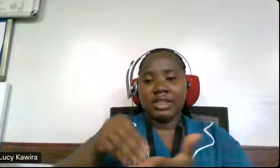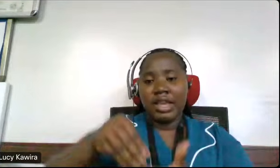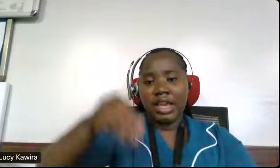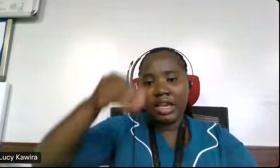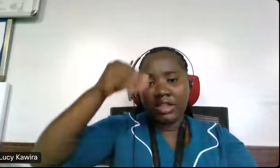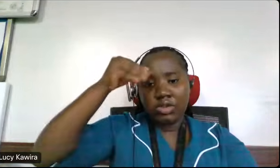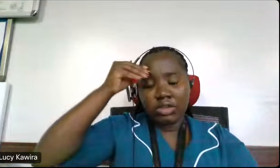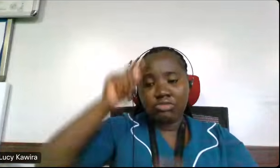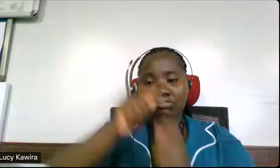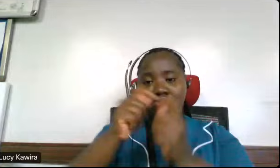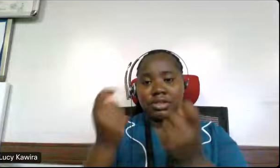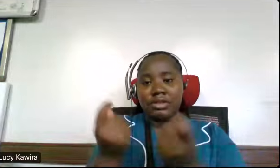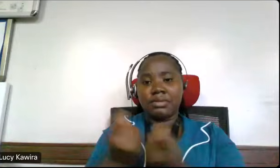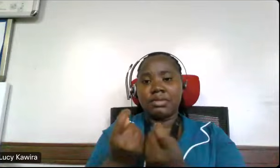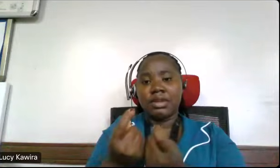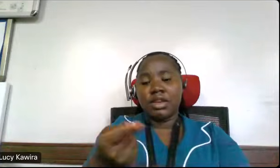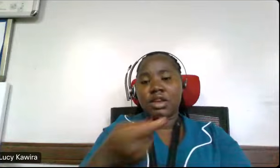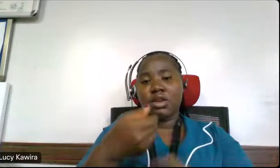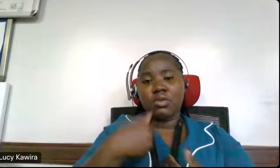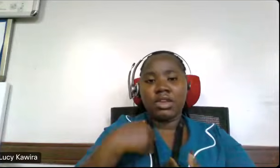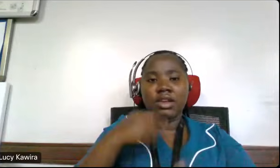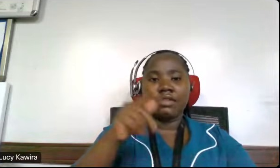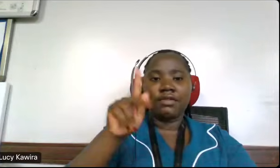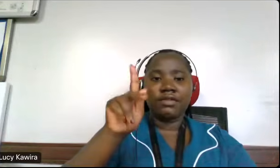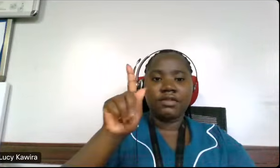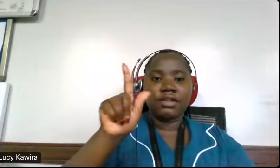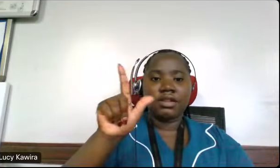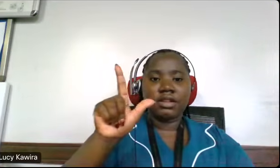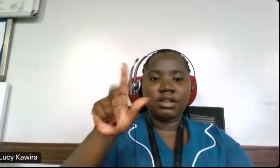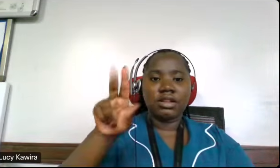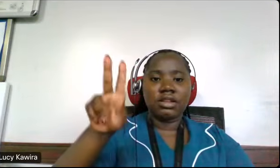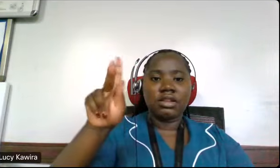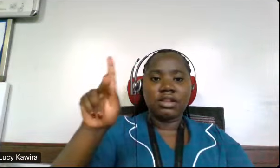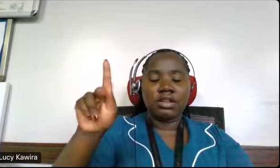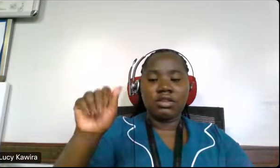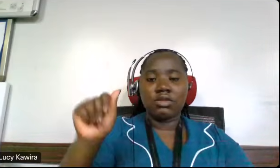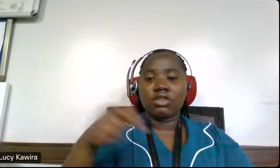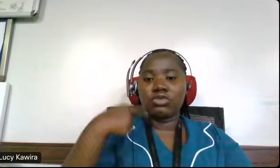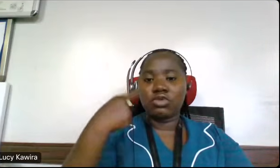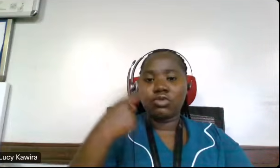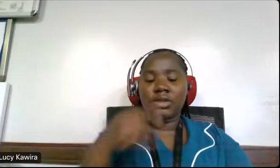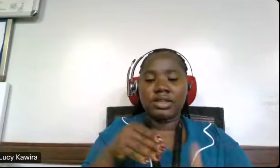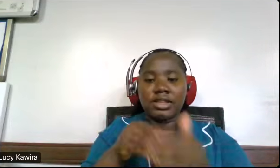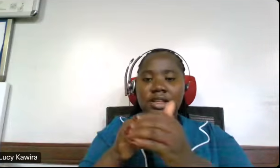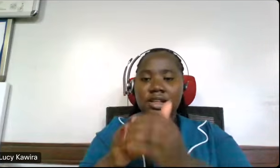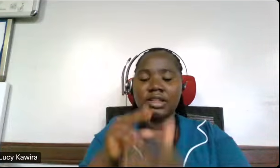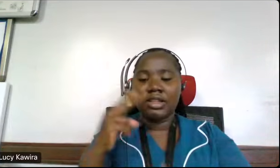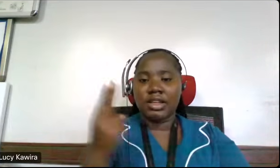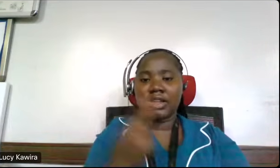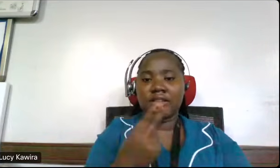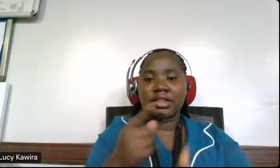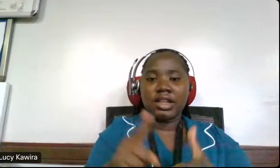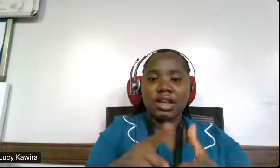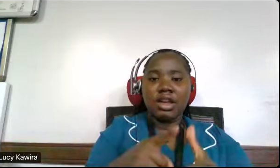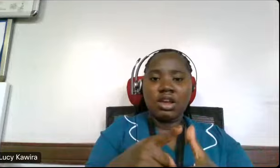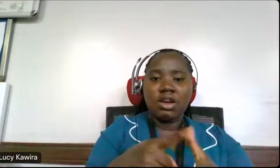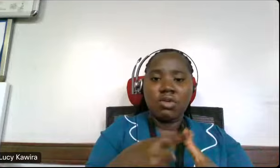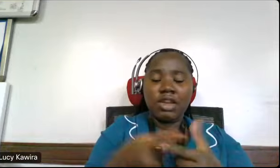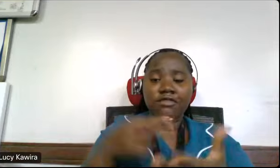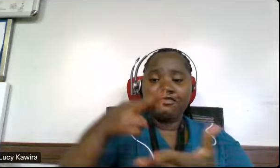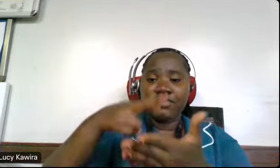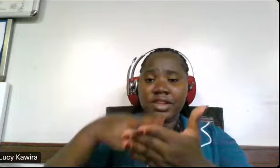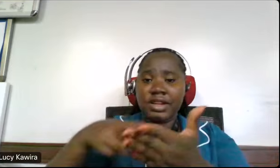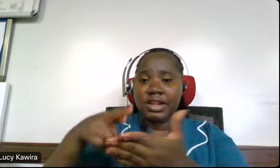team, with Mr. Luca taking us through this. So please, this session is recorded or is